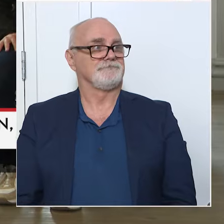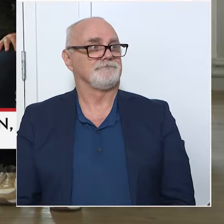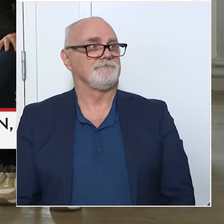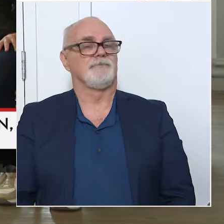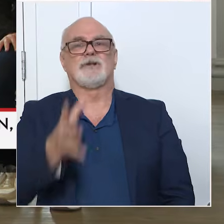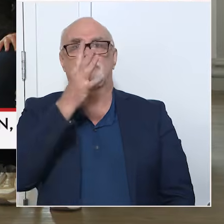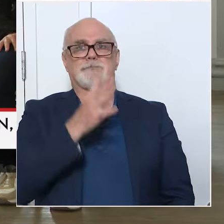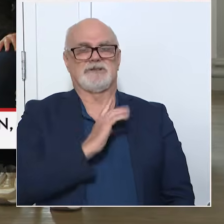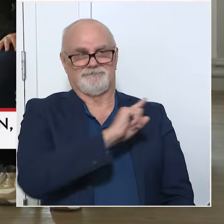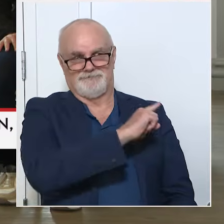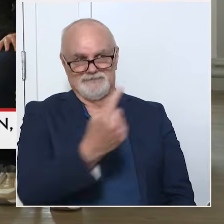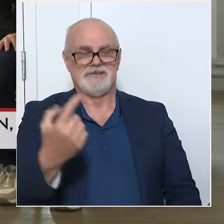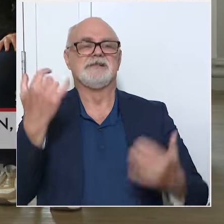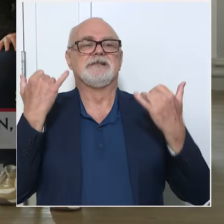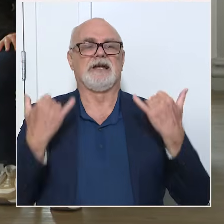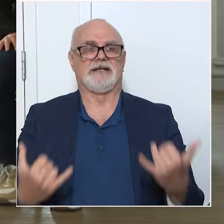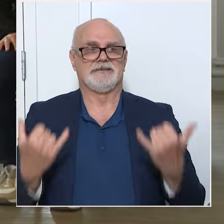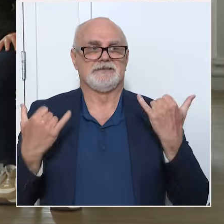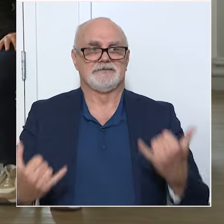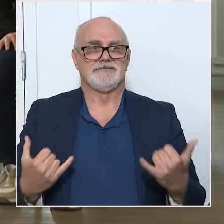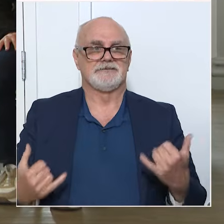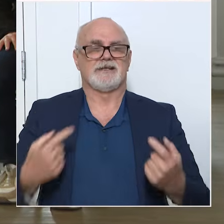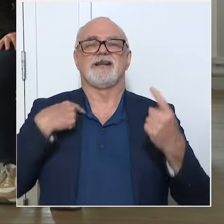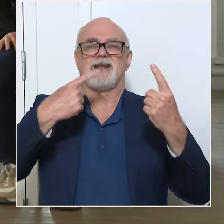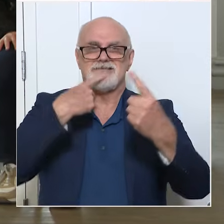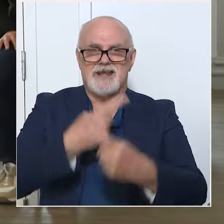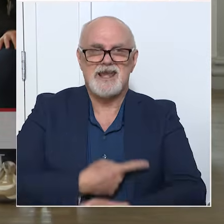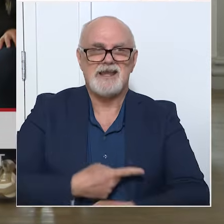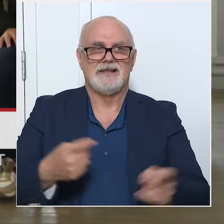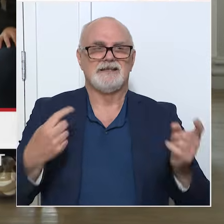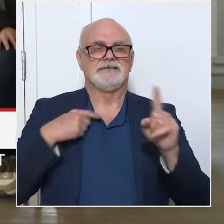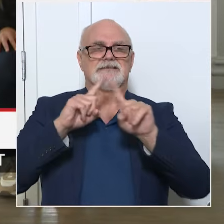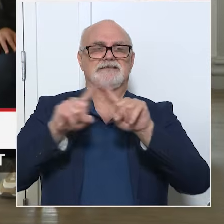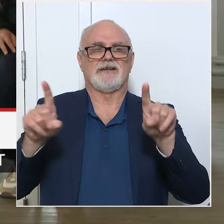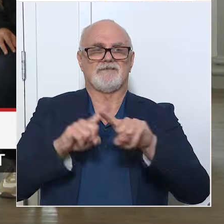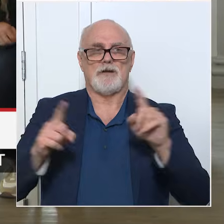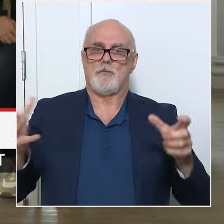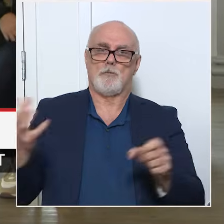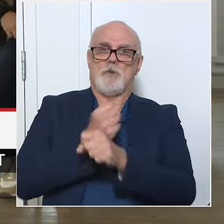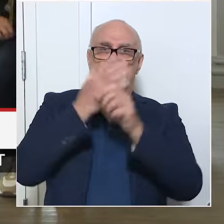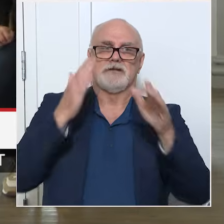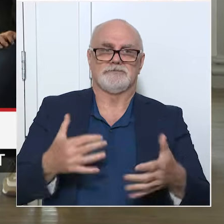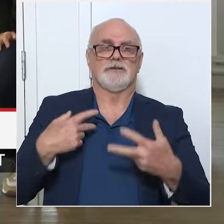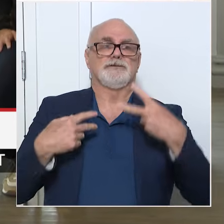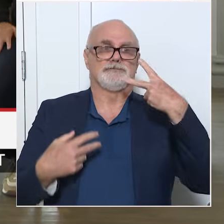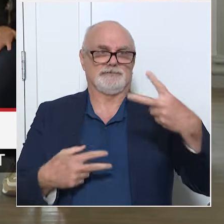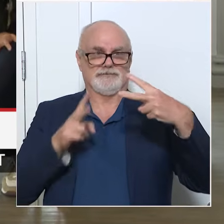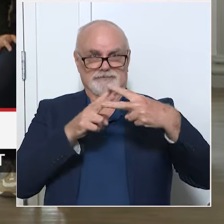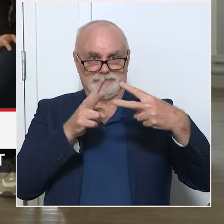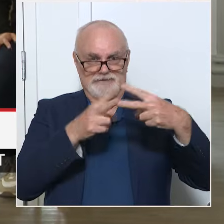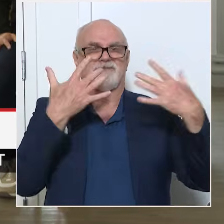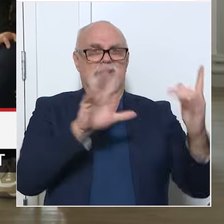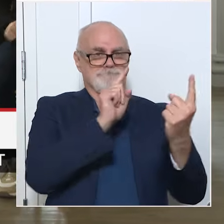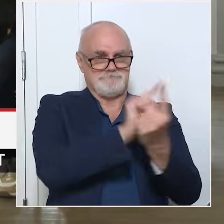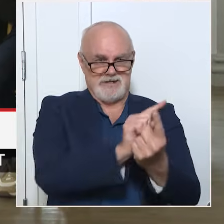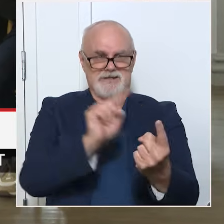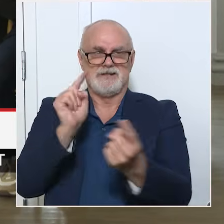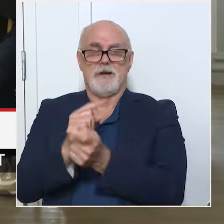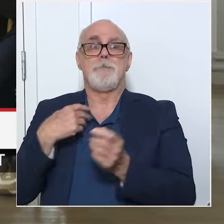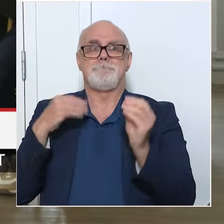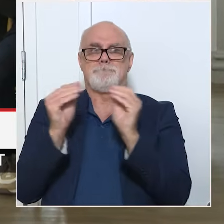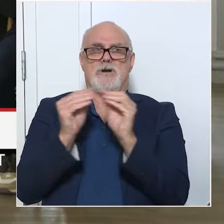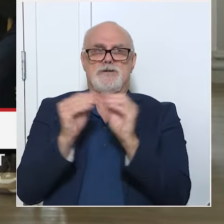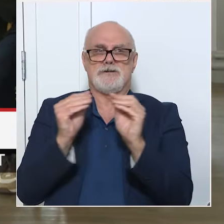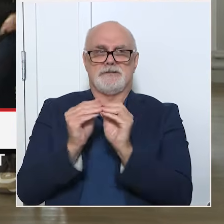So I have the pleasure of announcing the awardees, because we've been introduced to 2, but there's a lot more people standing behind me. So